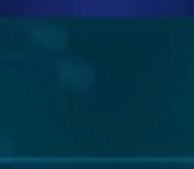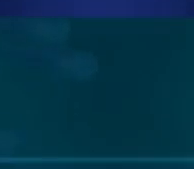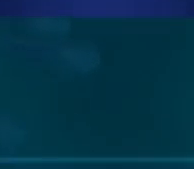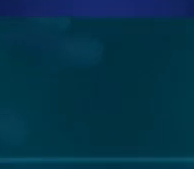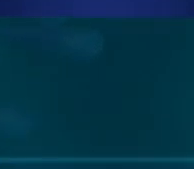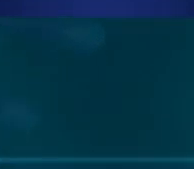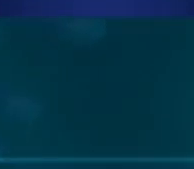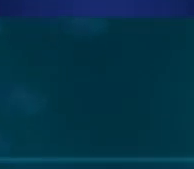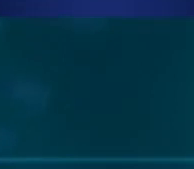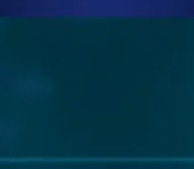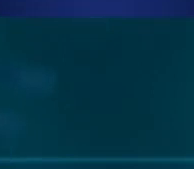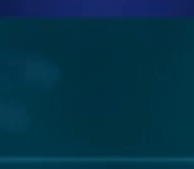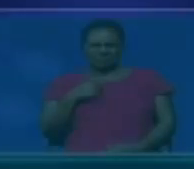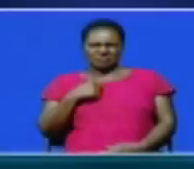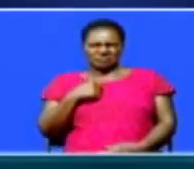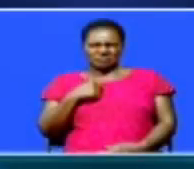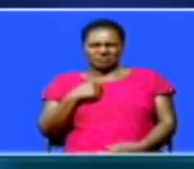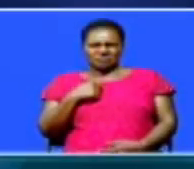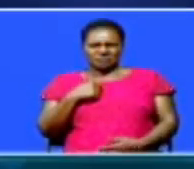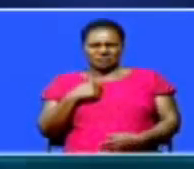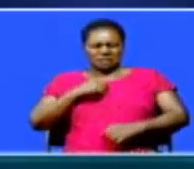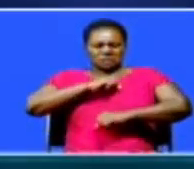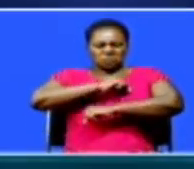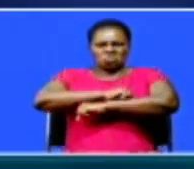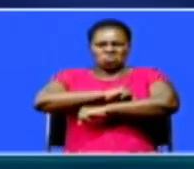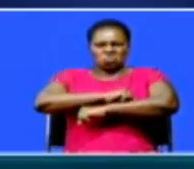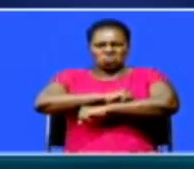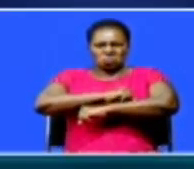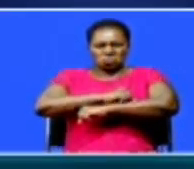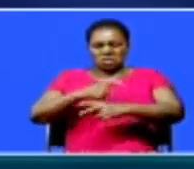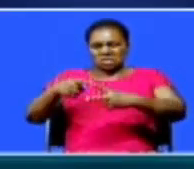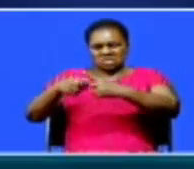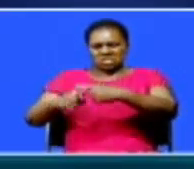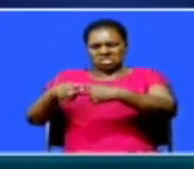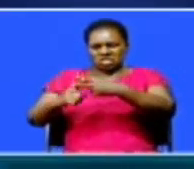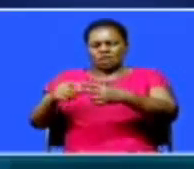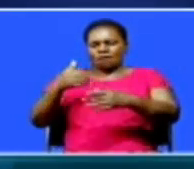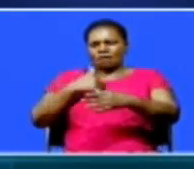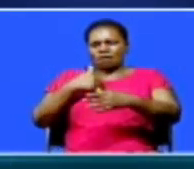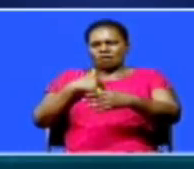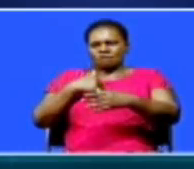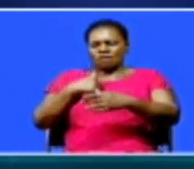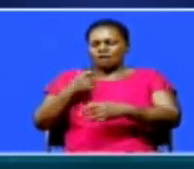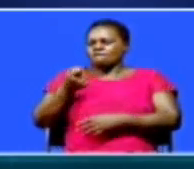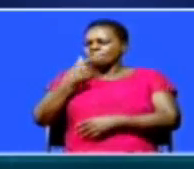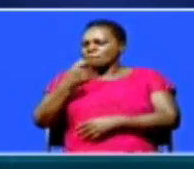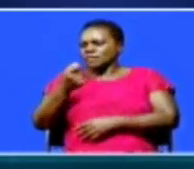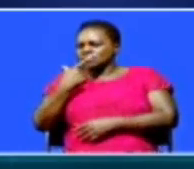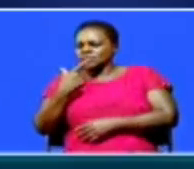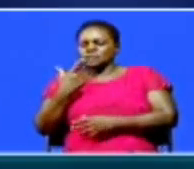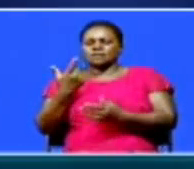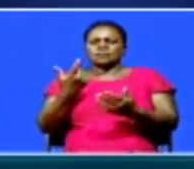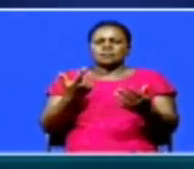We felt that having the School of Engineering, the School of Pharmacy, the